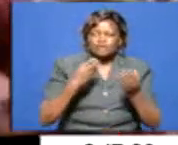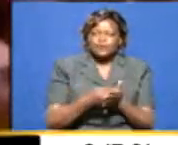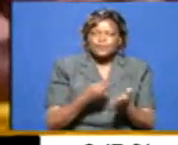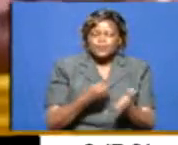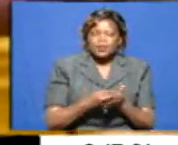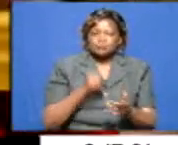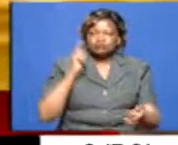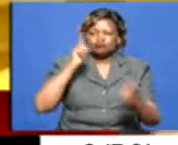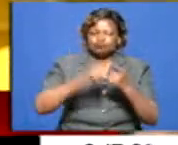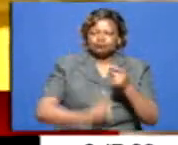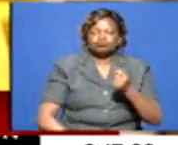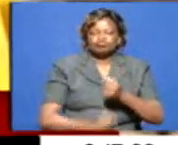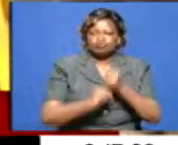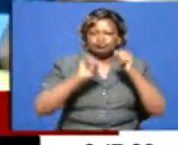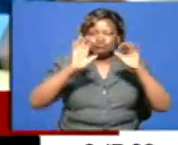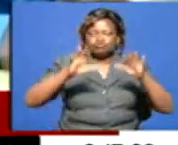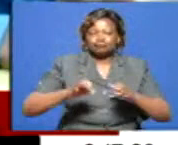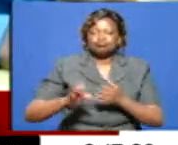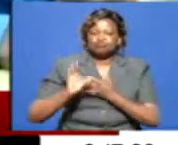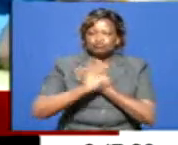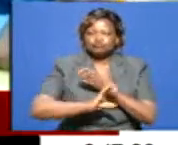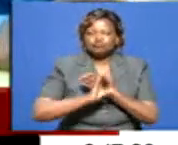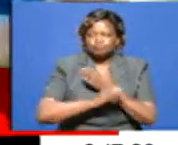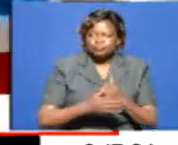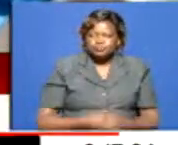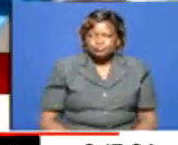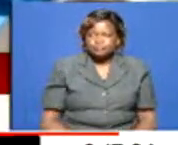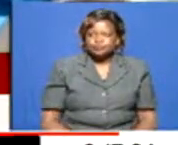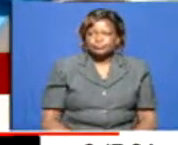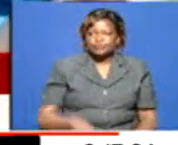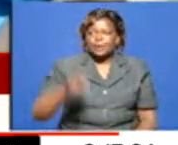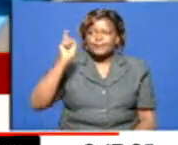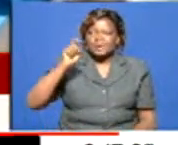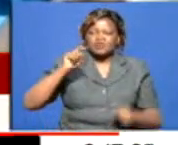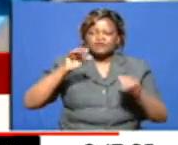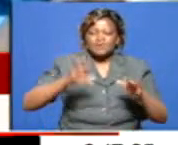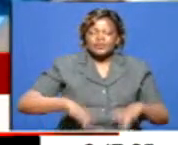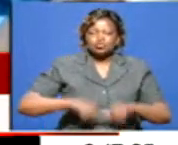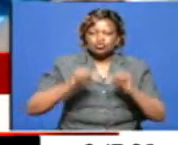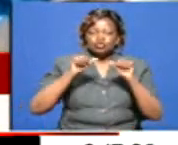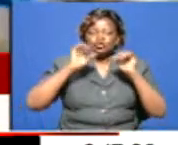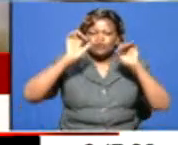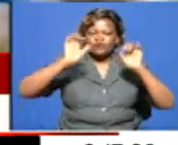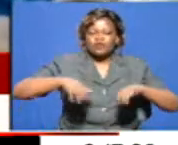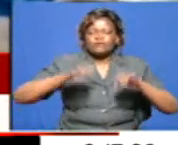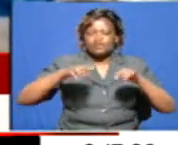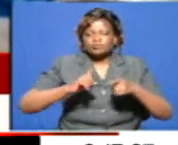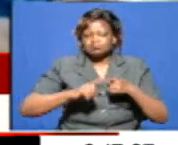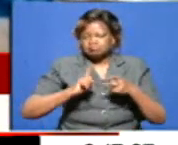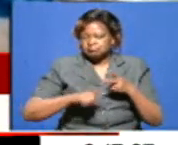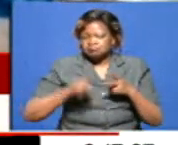boost agriculture in the country. Lazima wakulima waendelee kulima, lazima kuwe